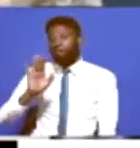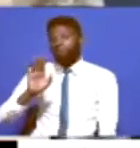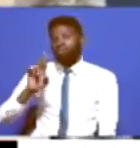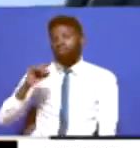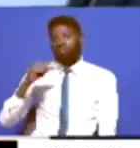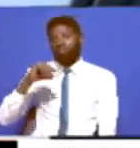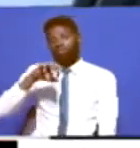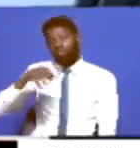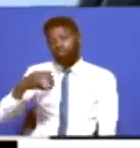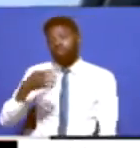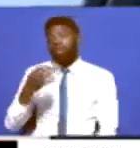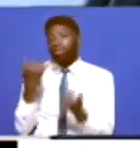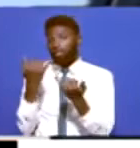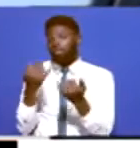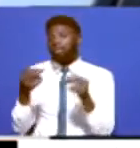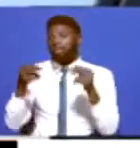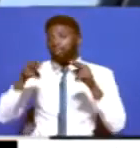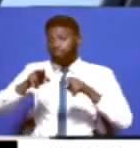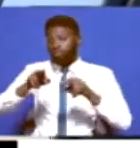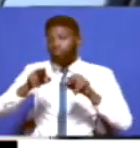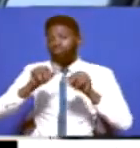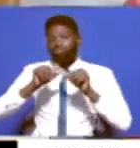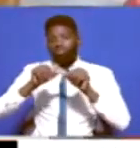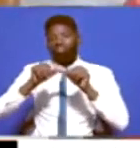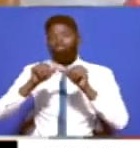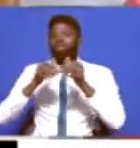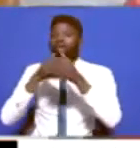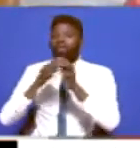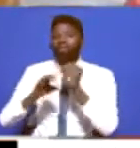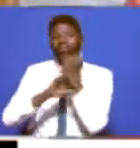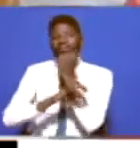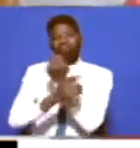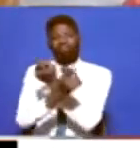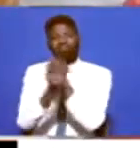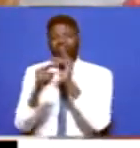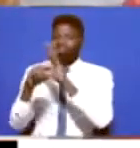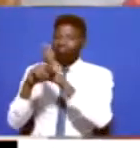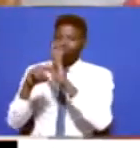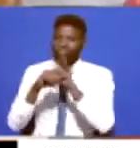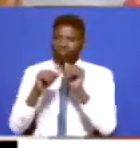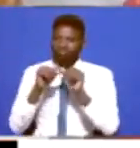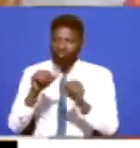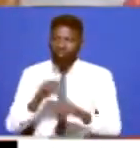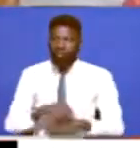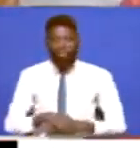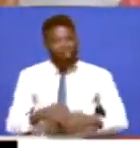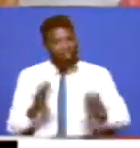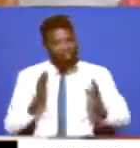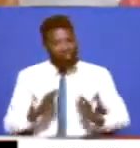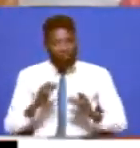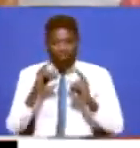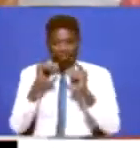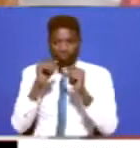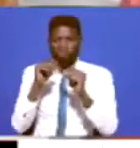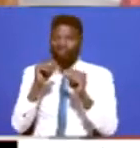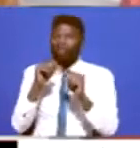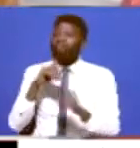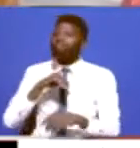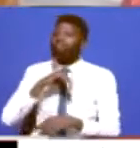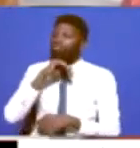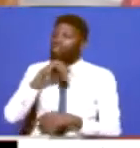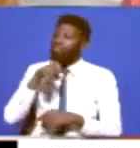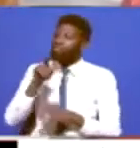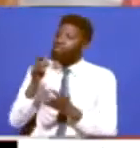widespread condemnation from leaders across the country. Yule anayesema kwamba Mheshimiwa Raila alikuwa anahitaji usalama ndiposa aende